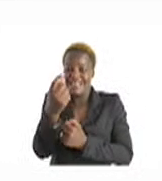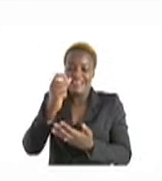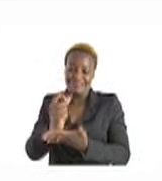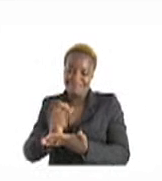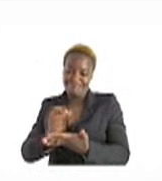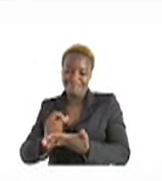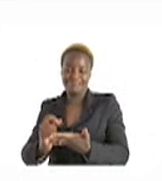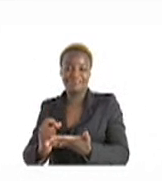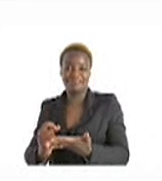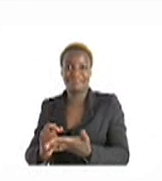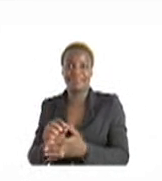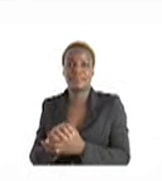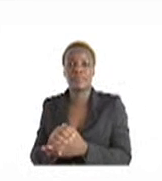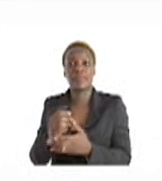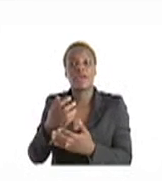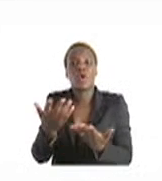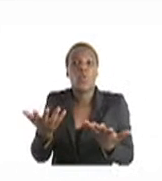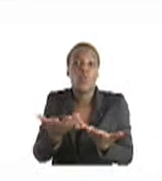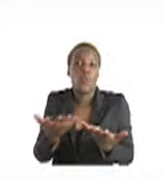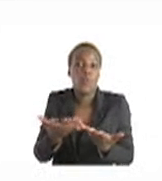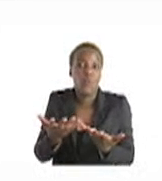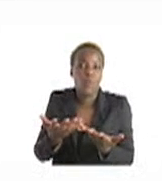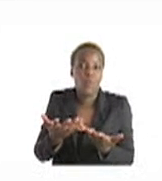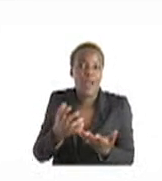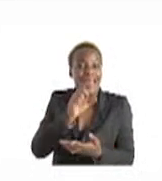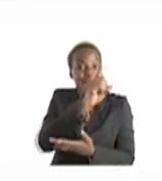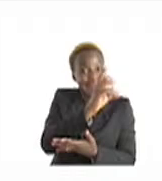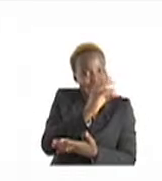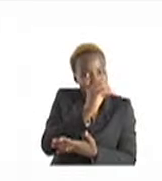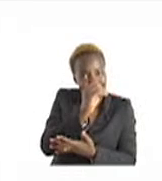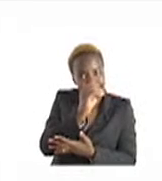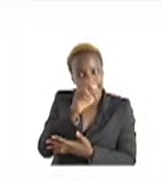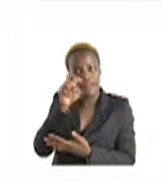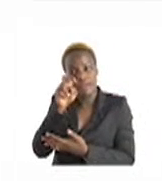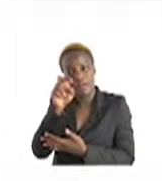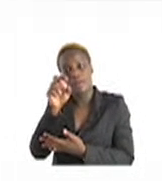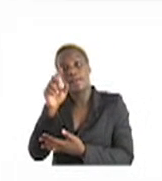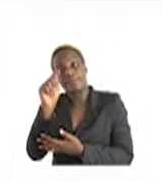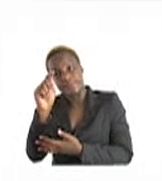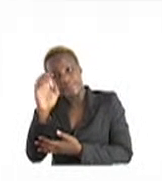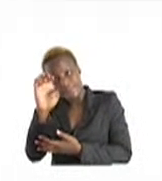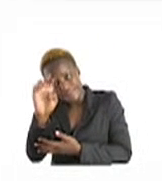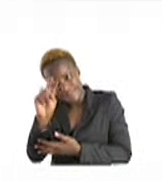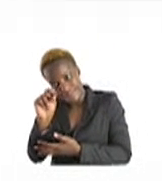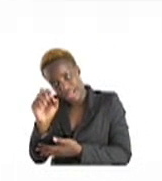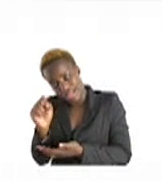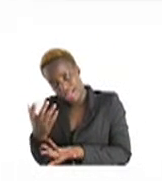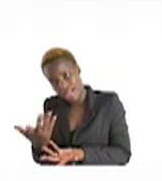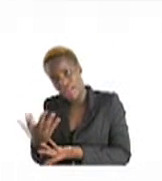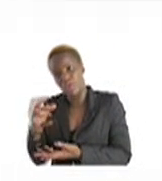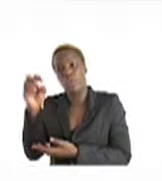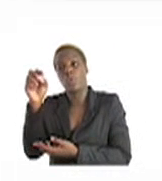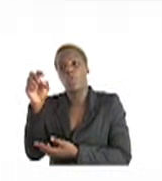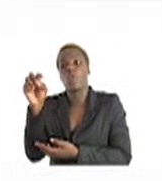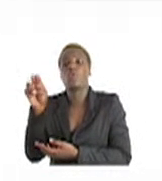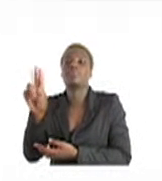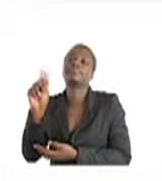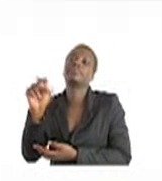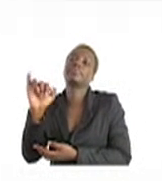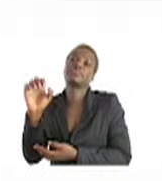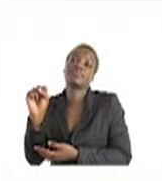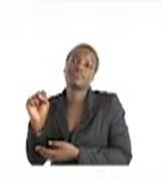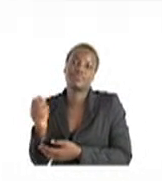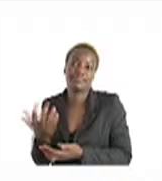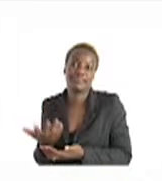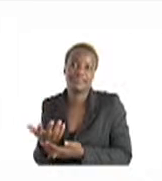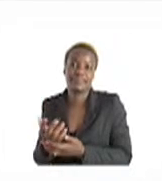the correct place values next to each number. Down there below, we have to build